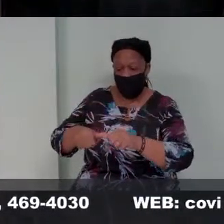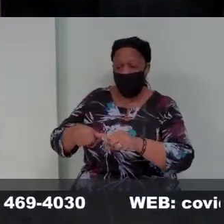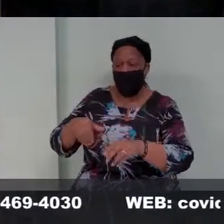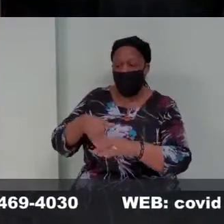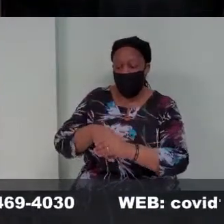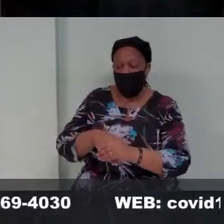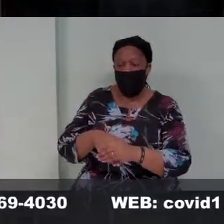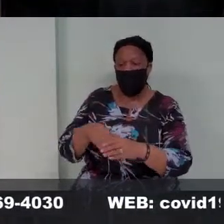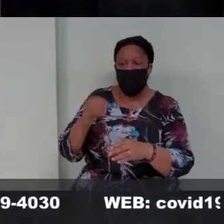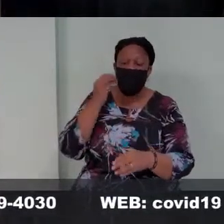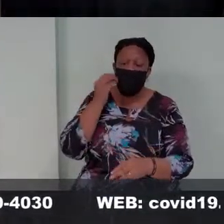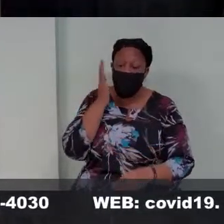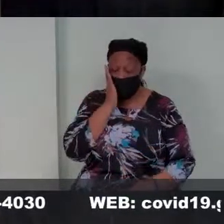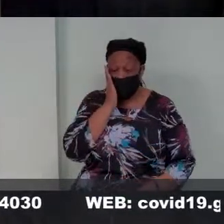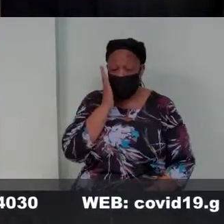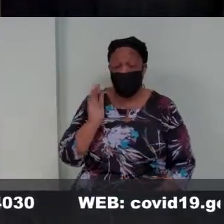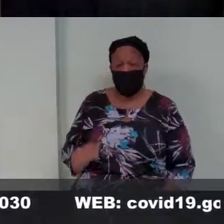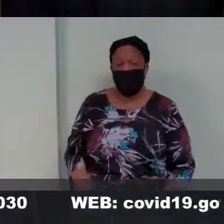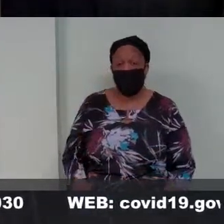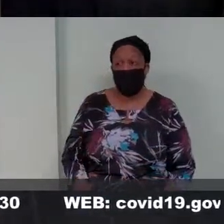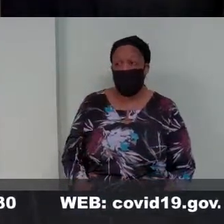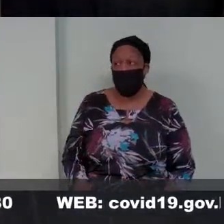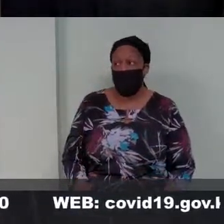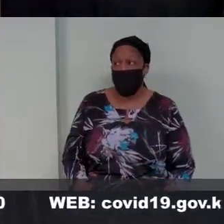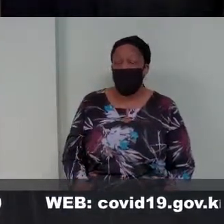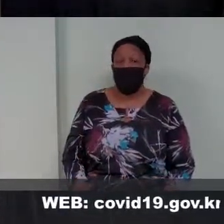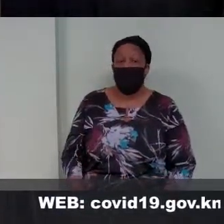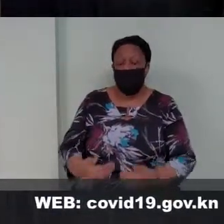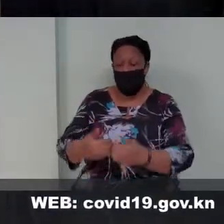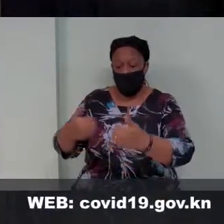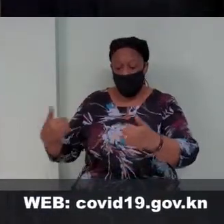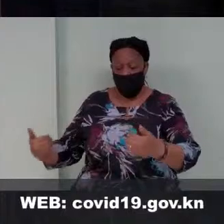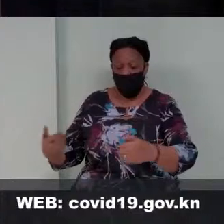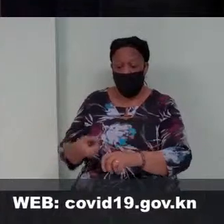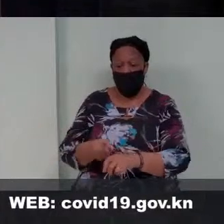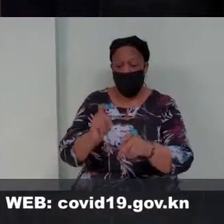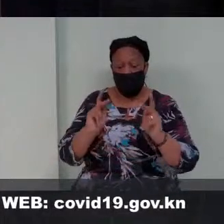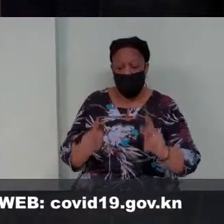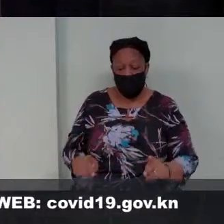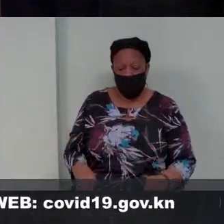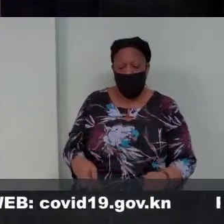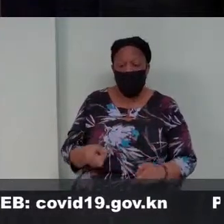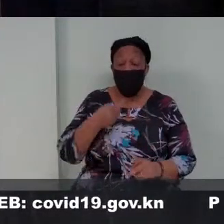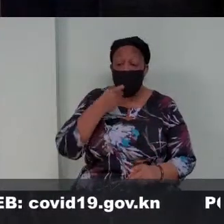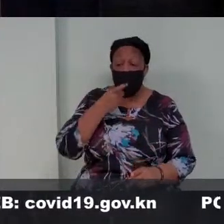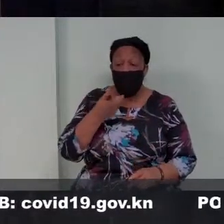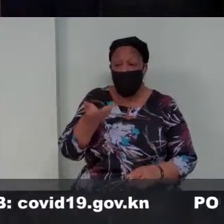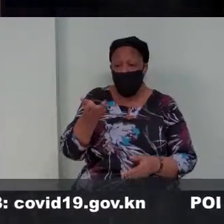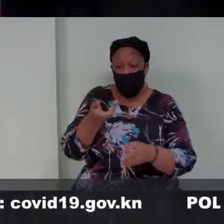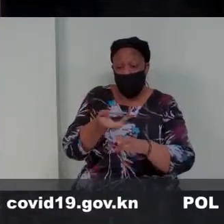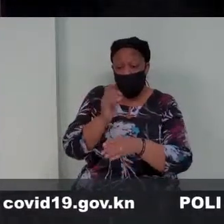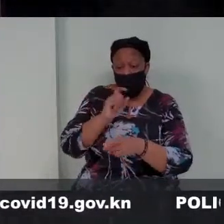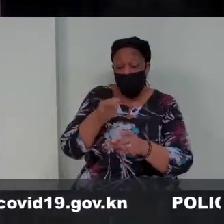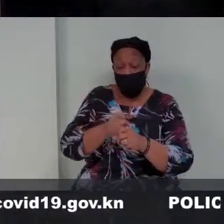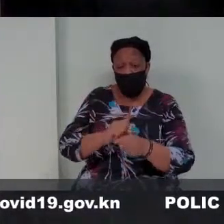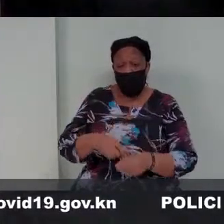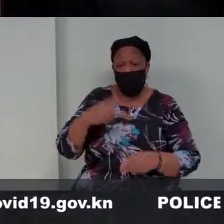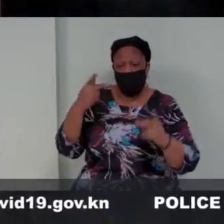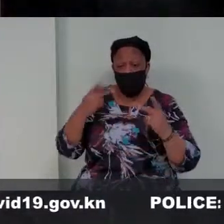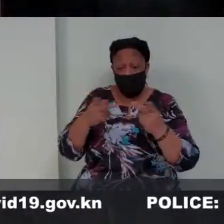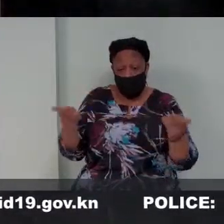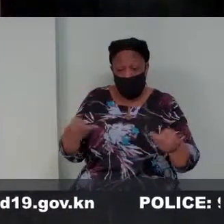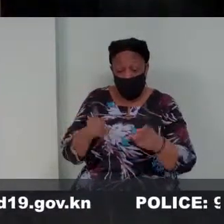between persons entering the Federation from high-risk countries and the local population. This is strictly